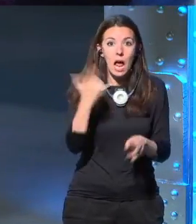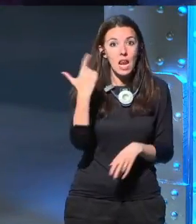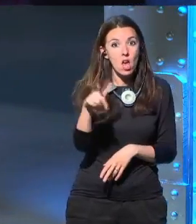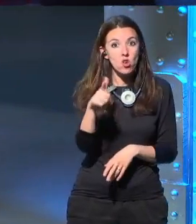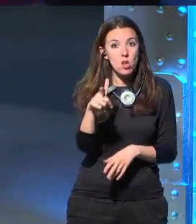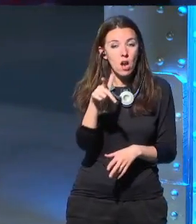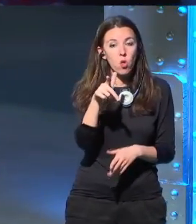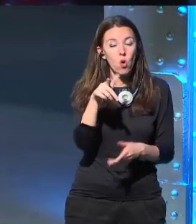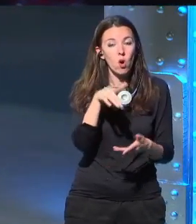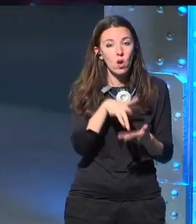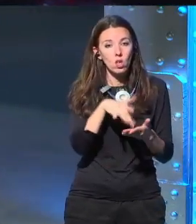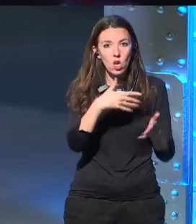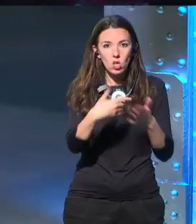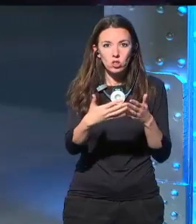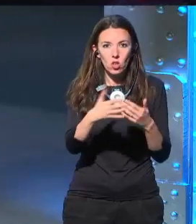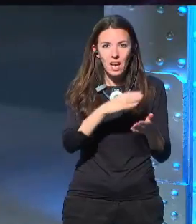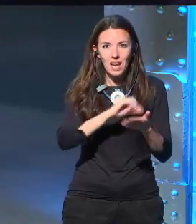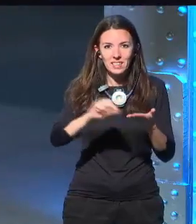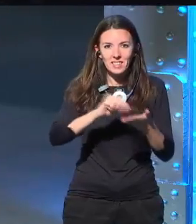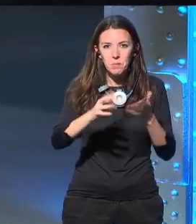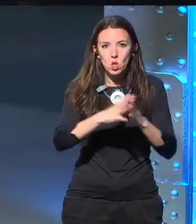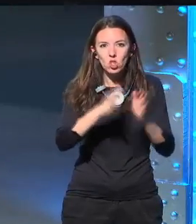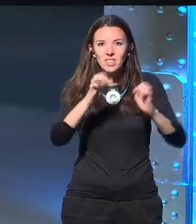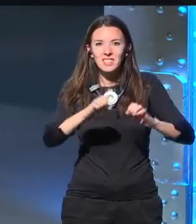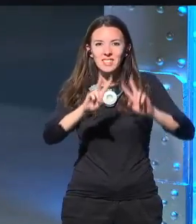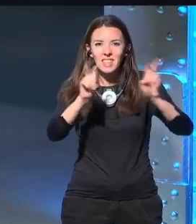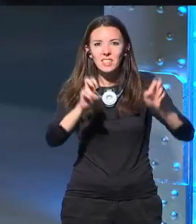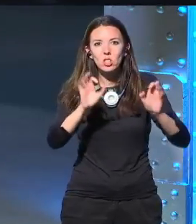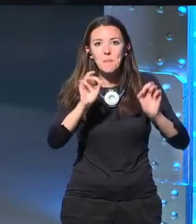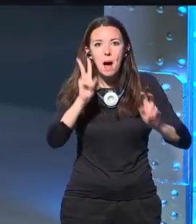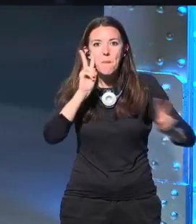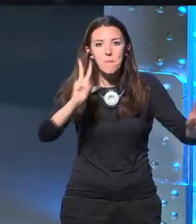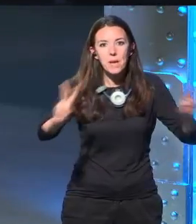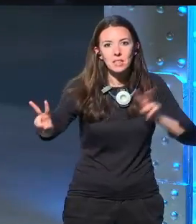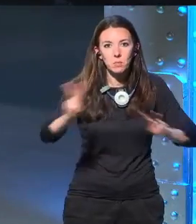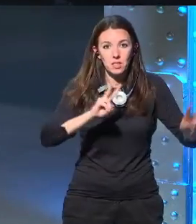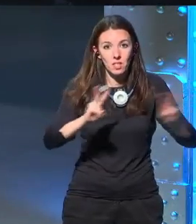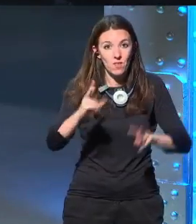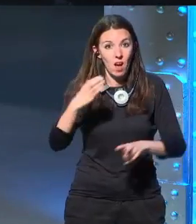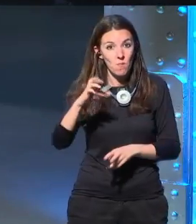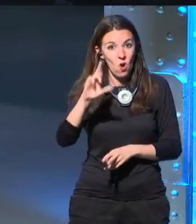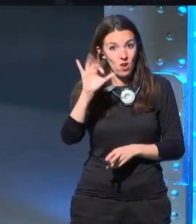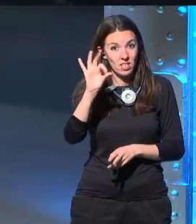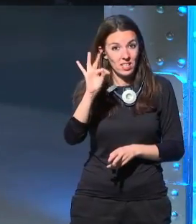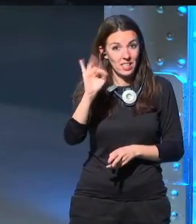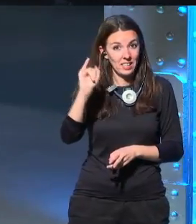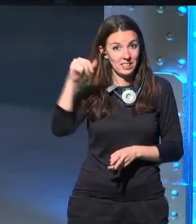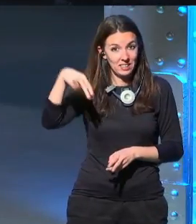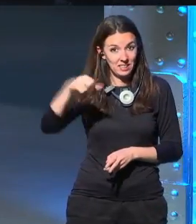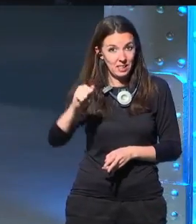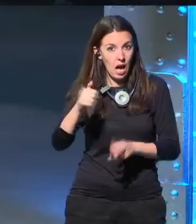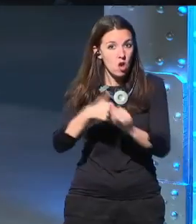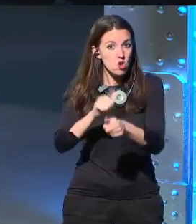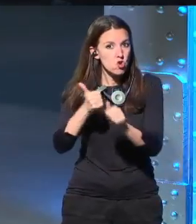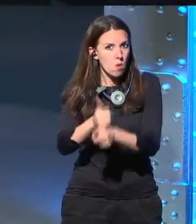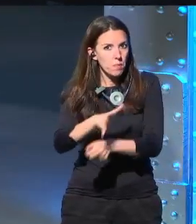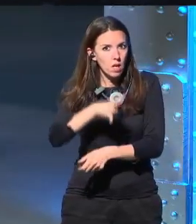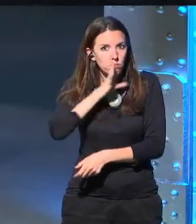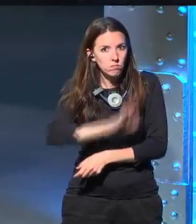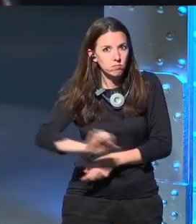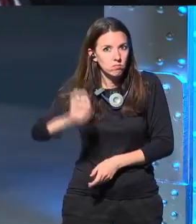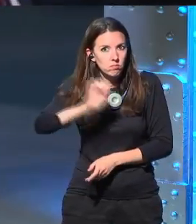treatise on perspective. Christian gave me a wonderful copy of the Trattoria, the treatise on painting, which also has part of it